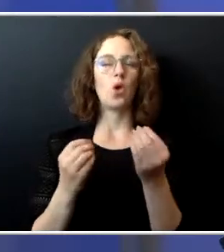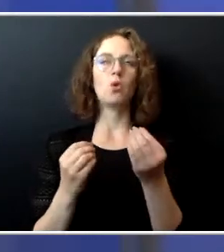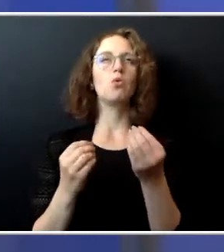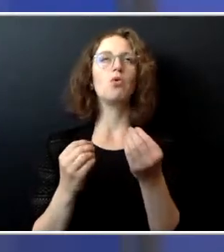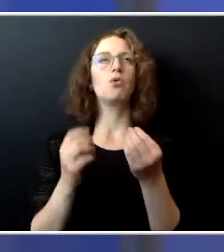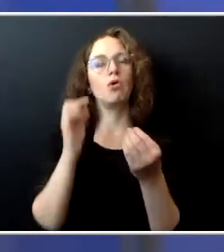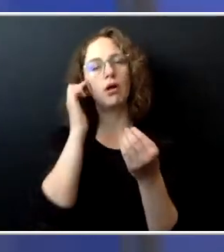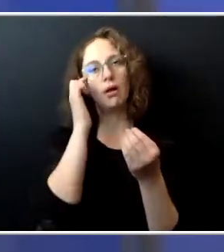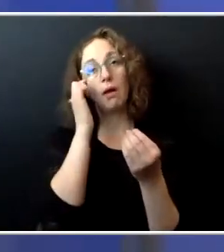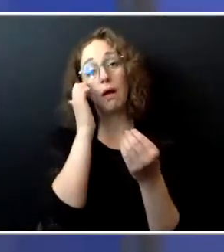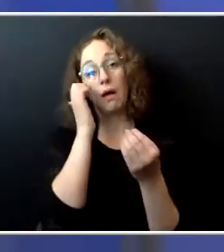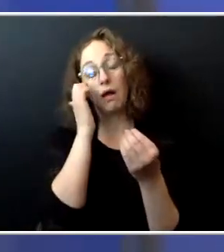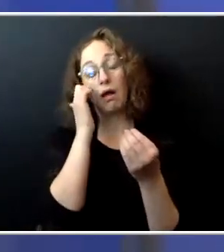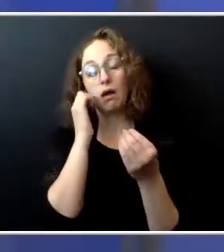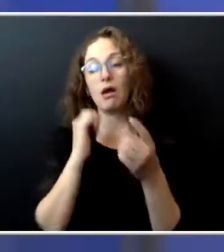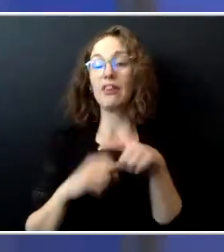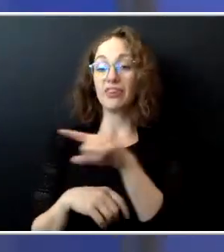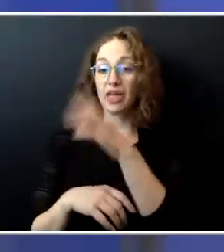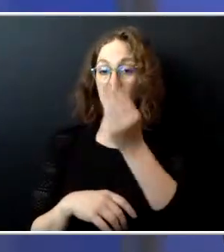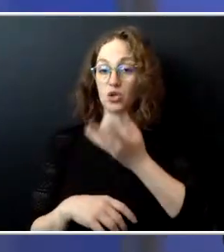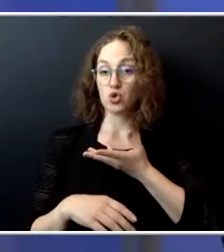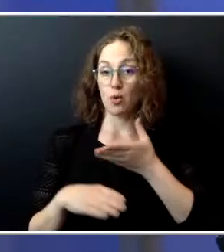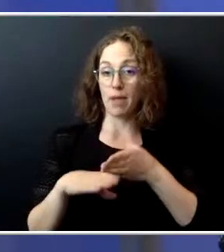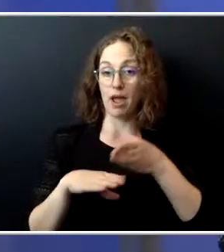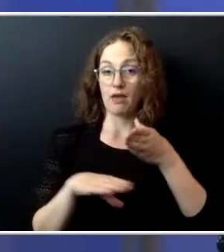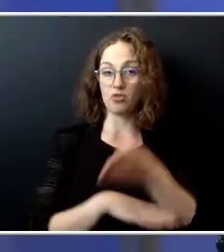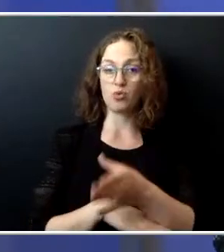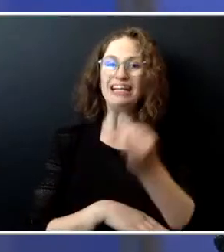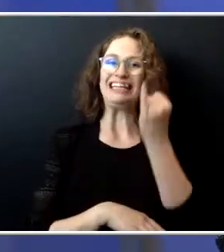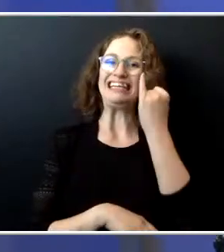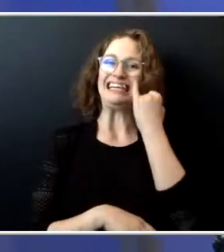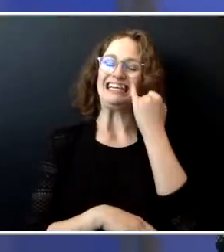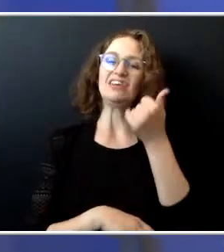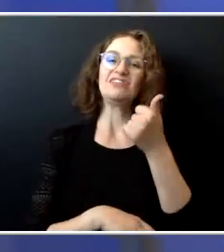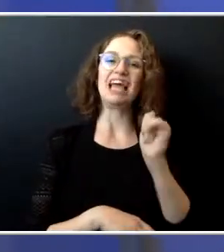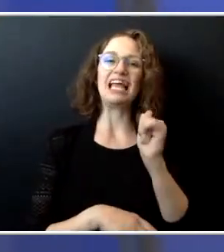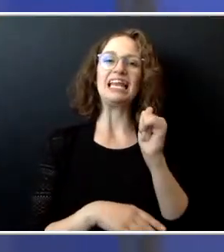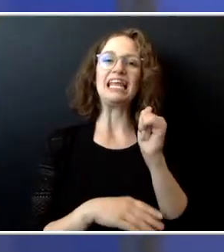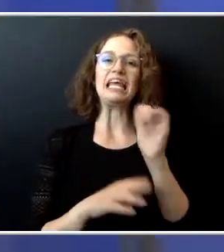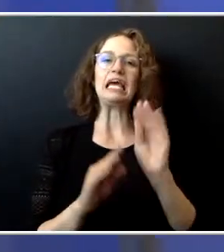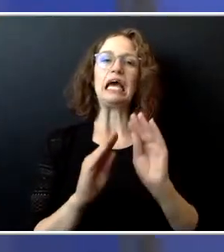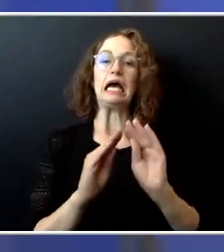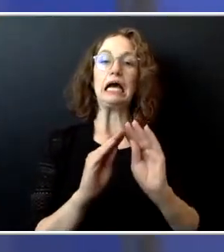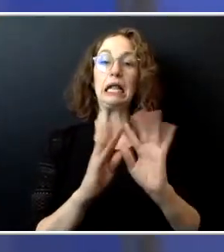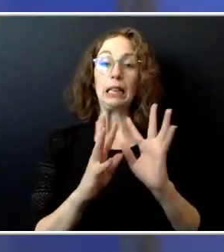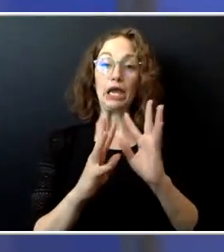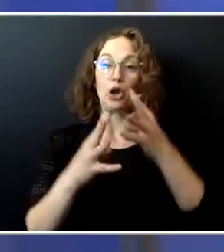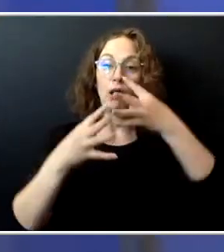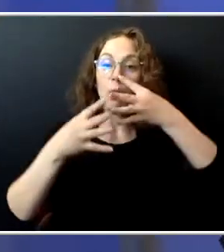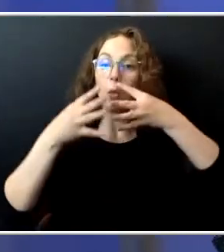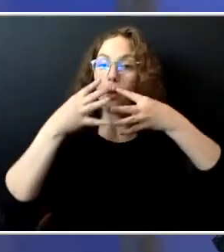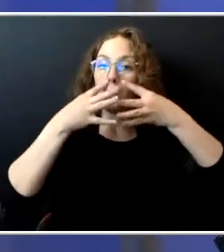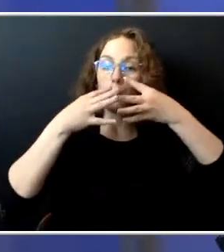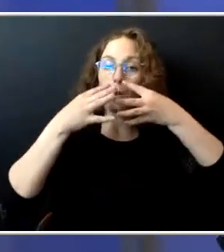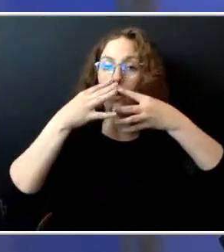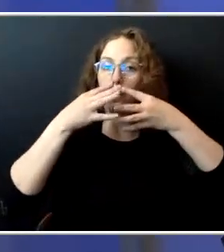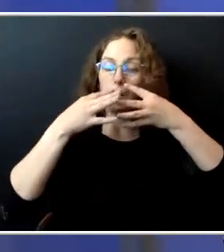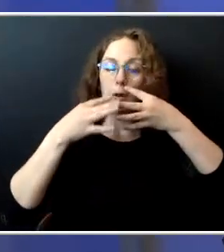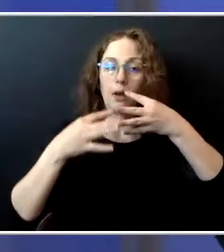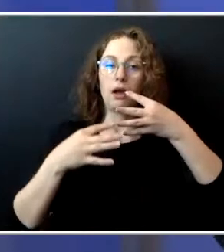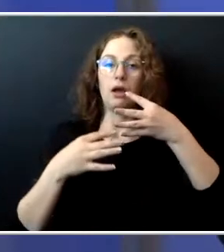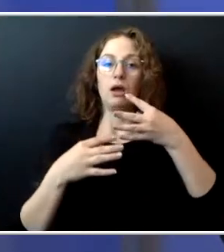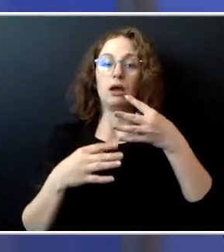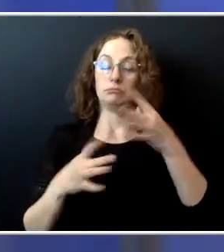told me afterwards that if I had any clear fluid coming out of my nose, then that would be concerns